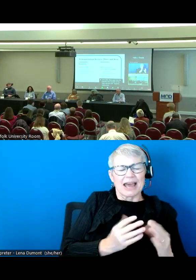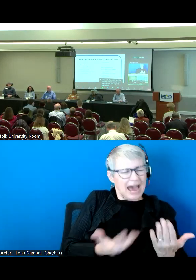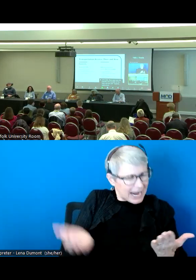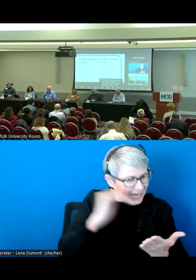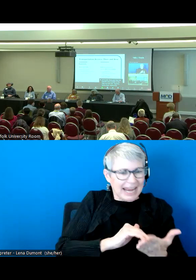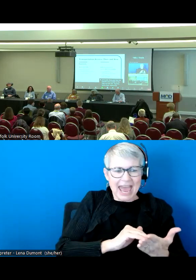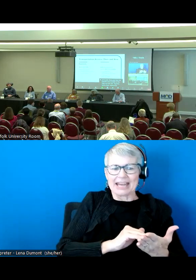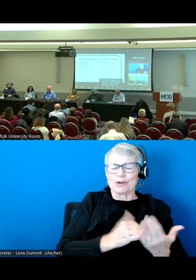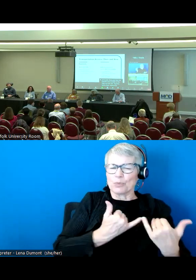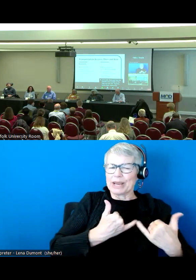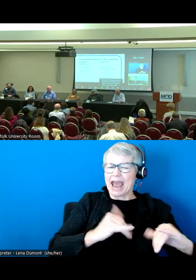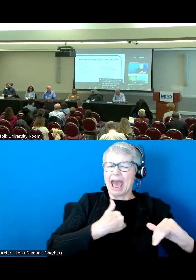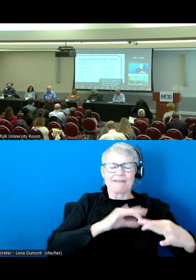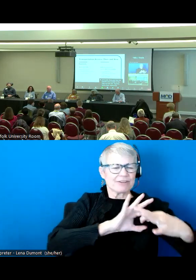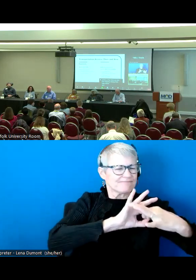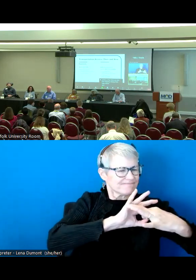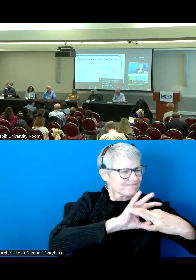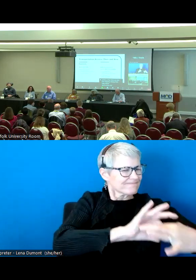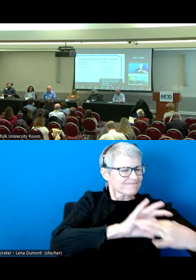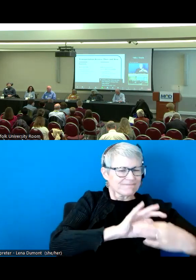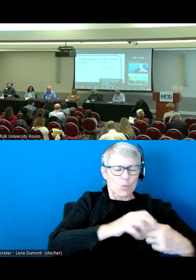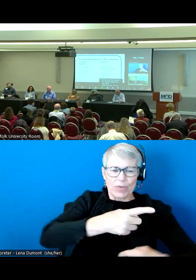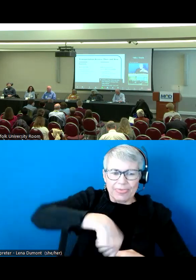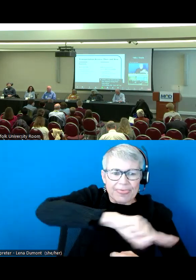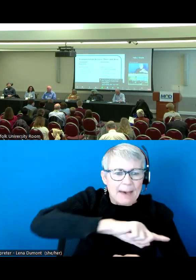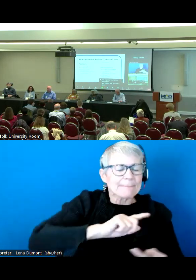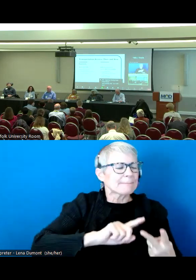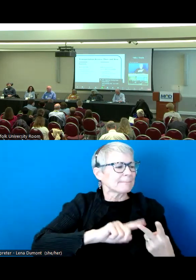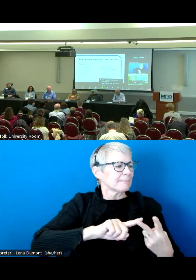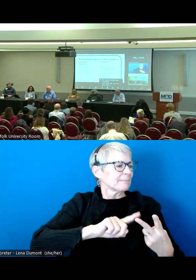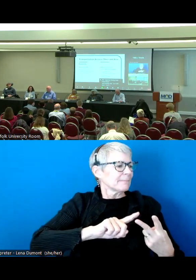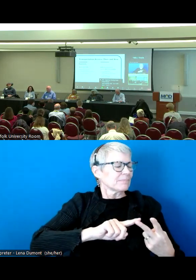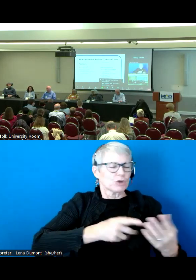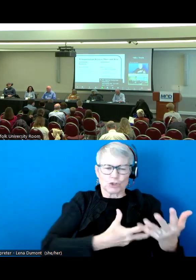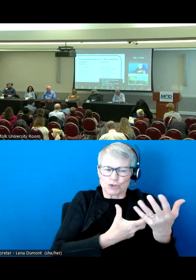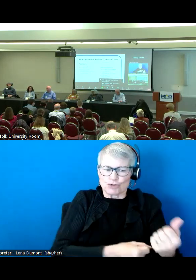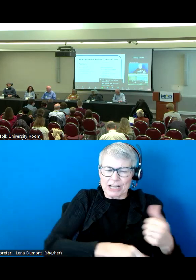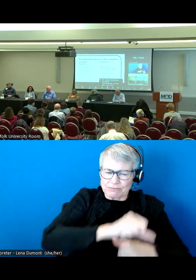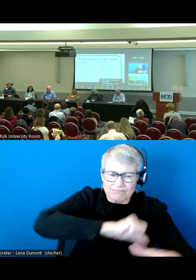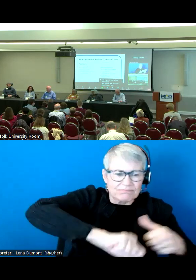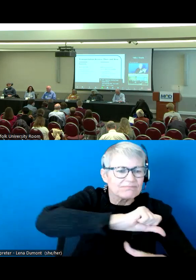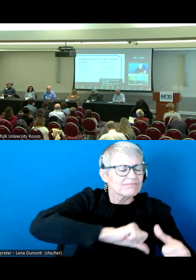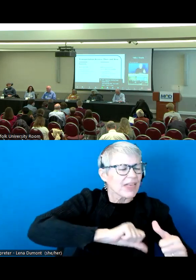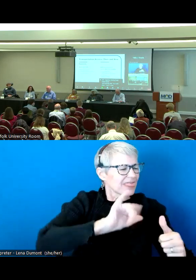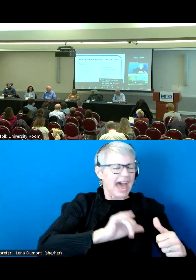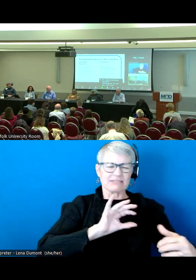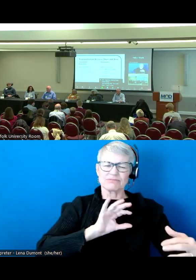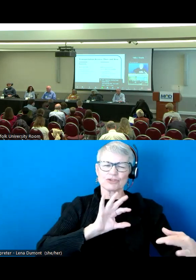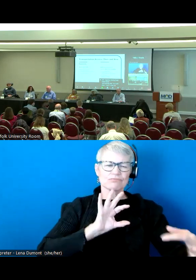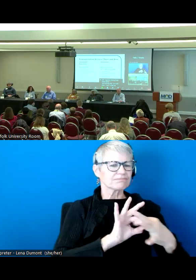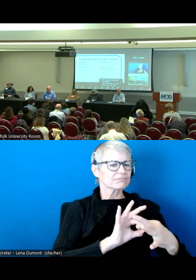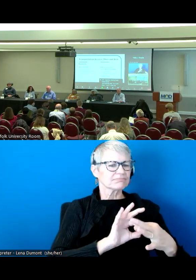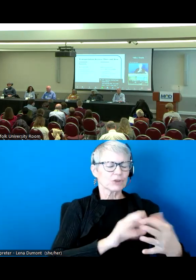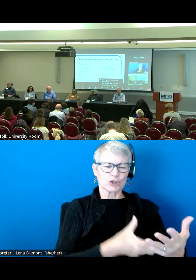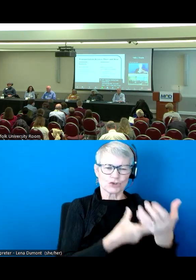and building that trust with them, I think is what has all kept us going, both those of us working for